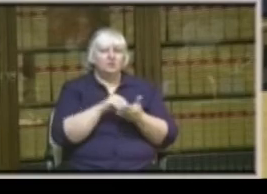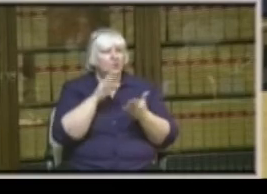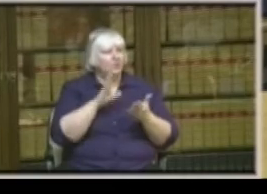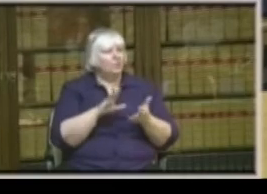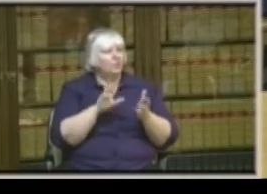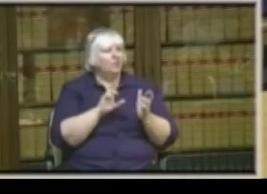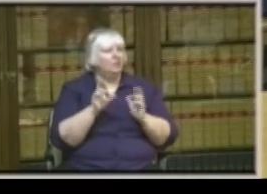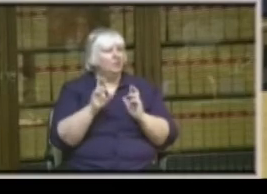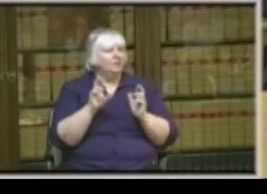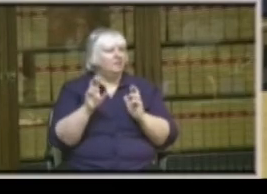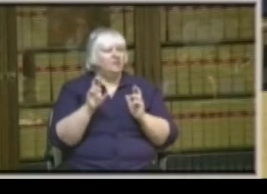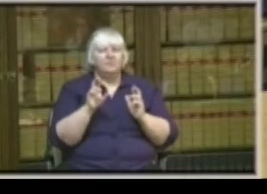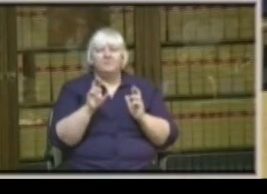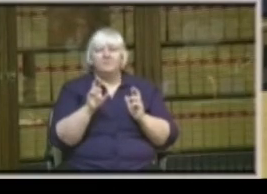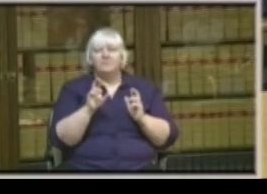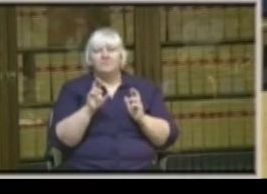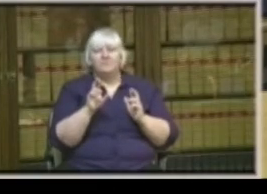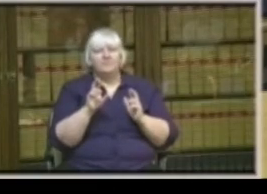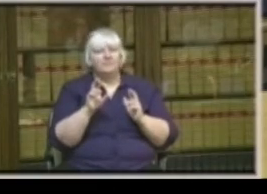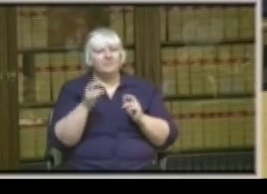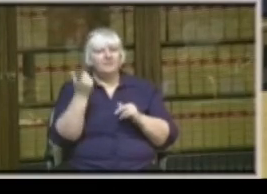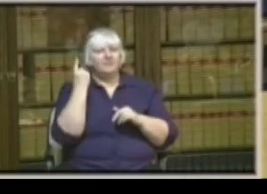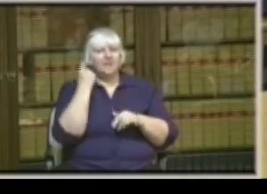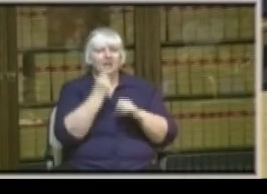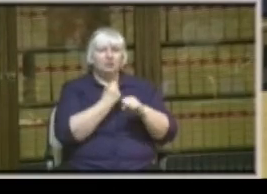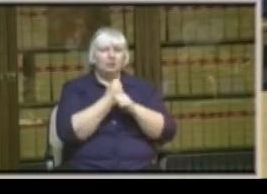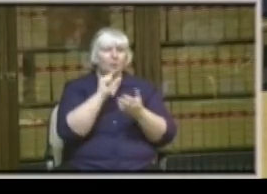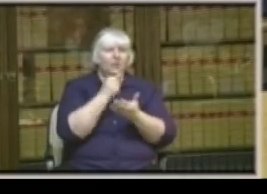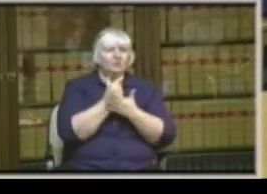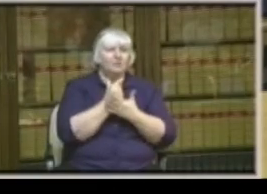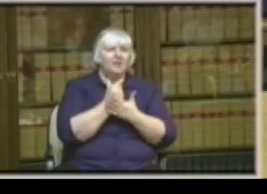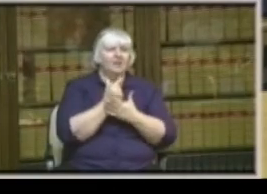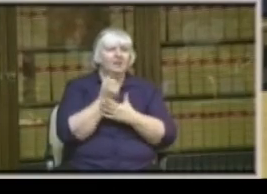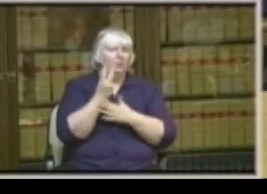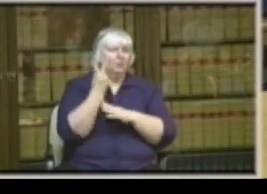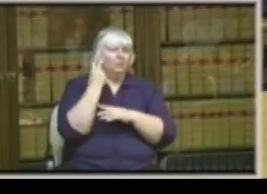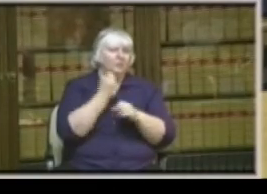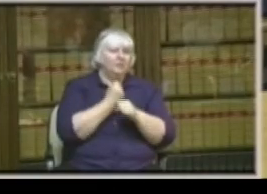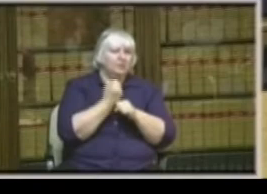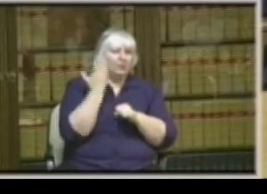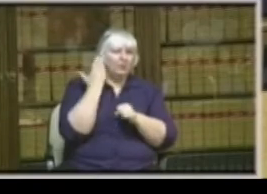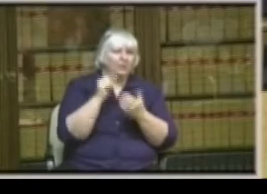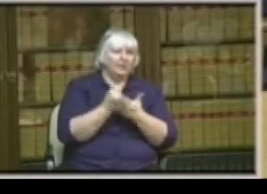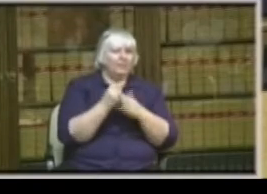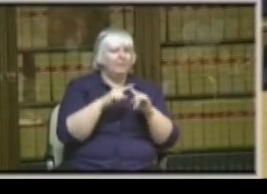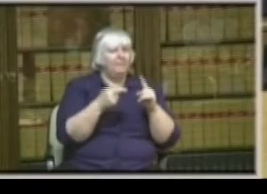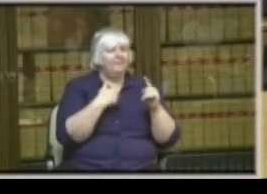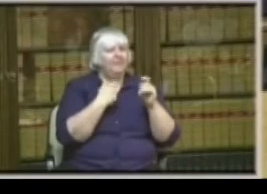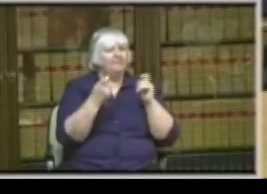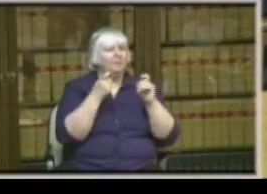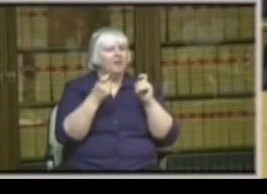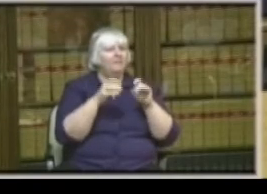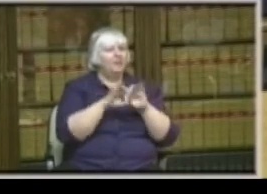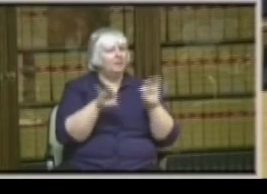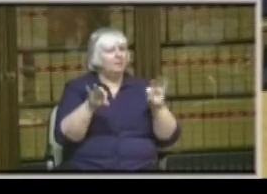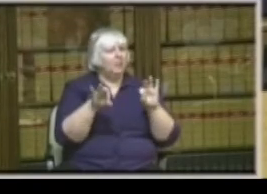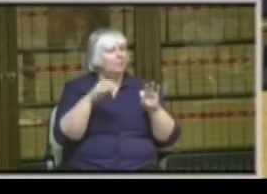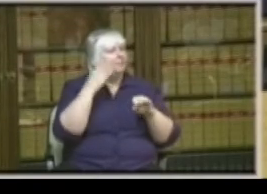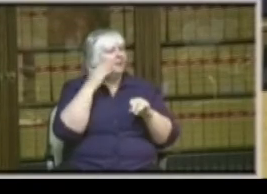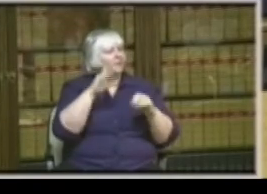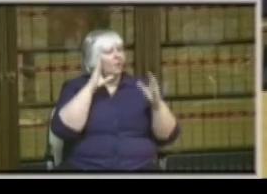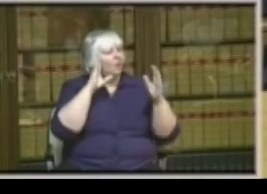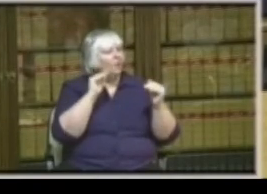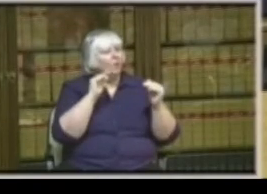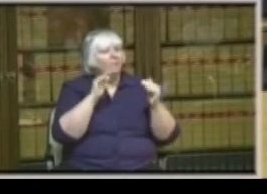students, we have some here who've graduated last year or 2 years ago, but they have a modified diploma. And so their hopes